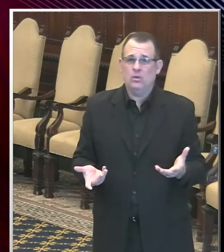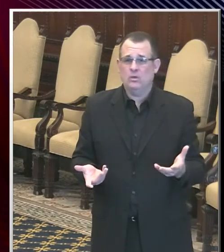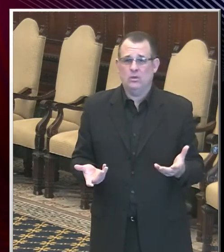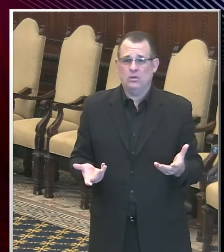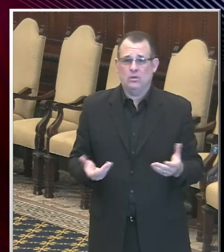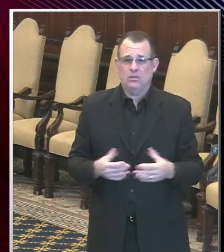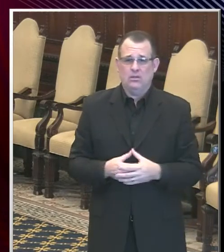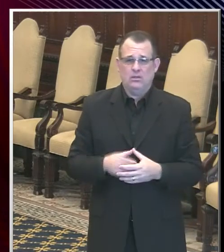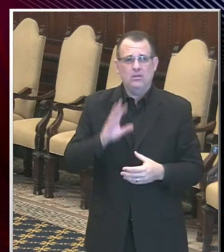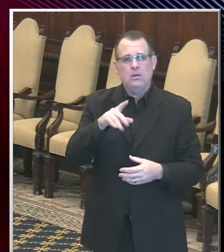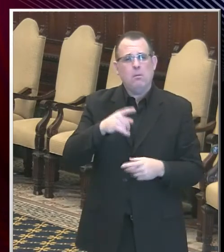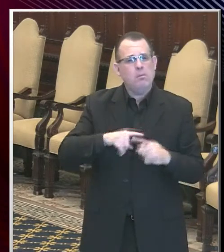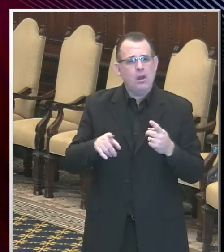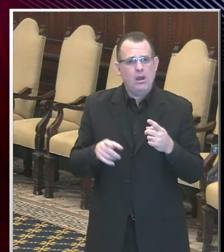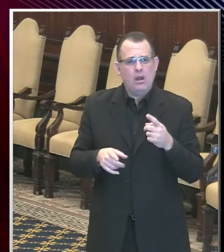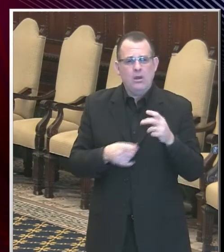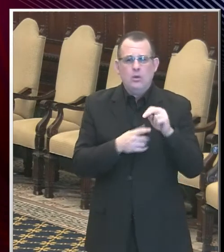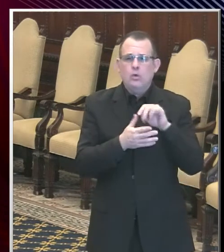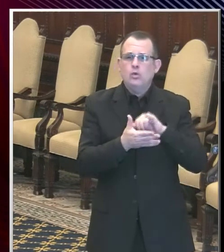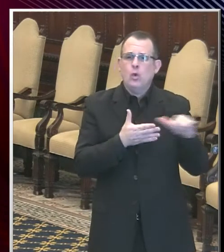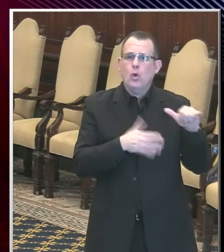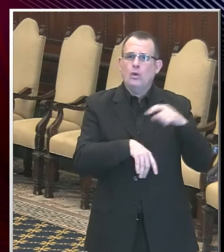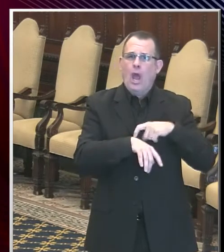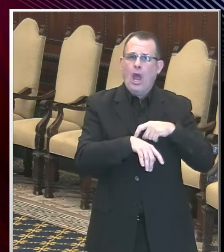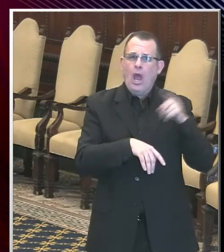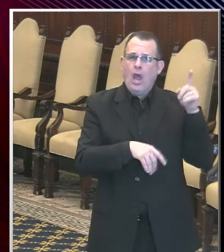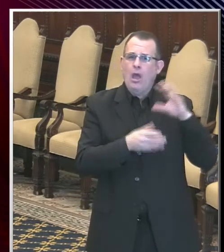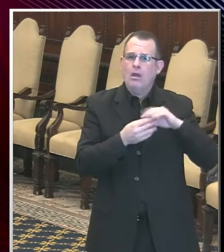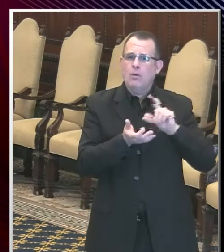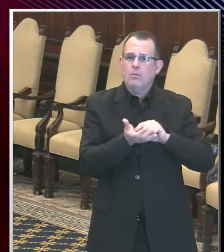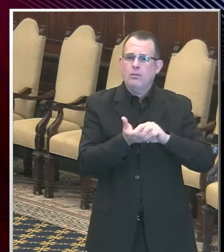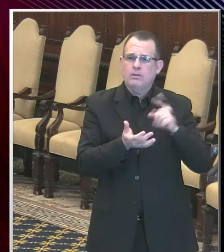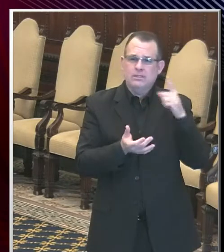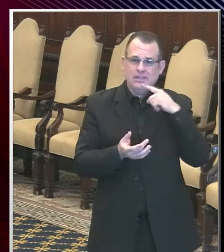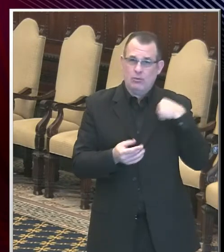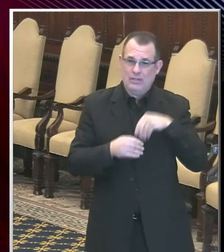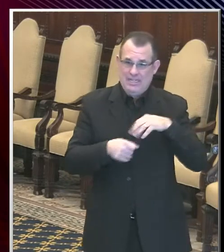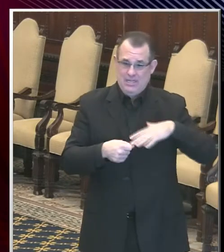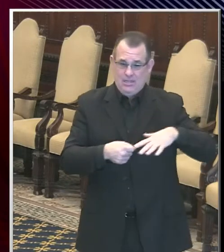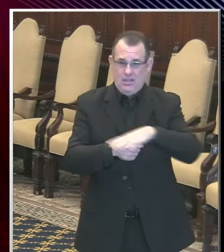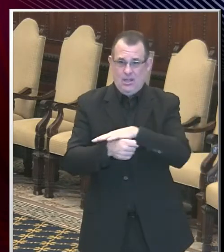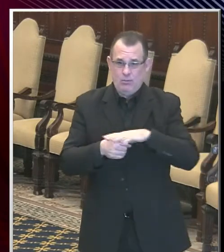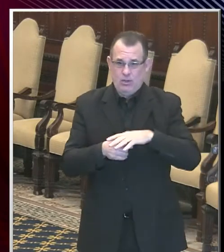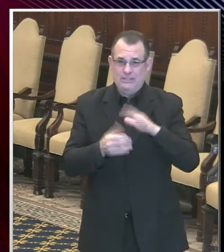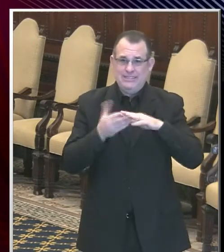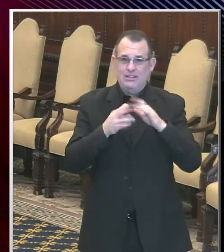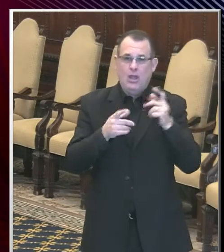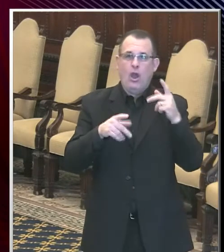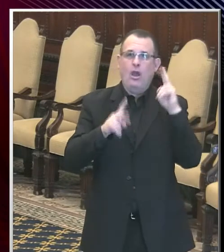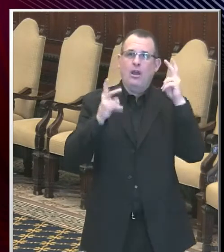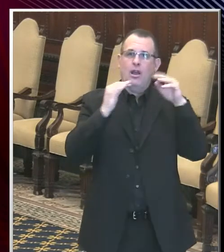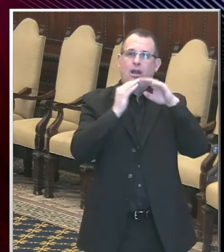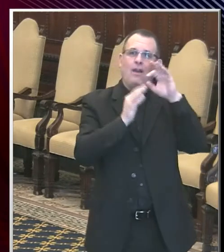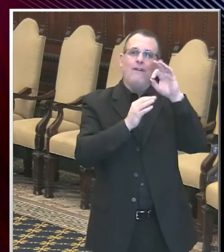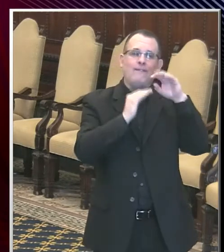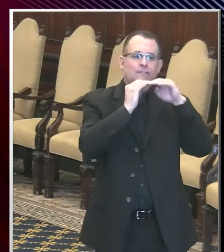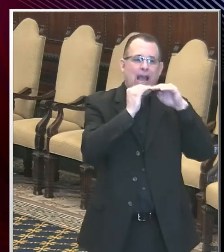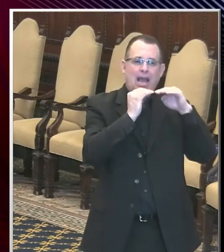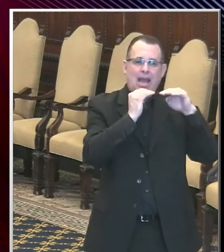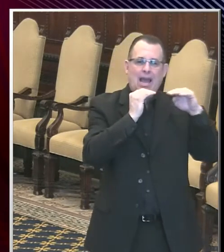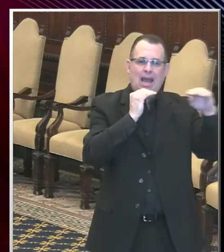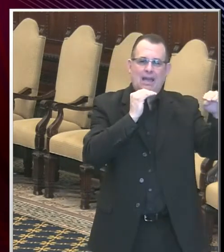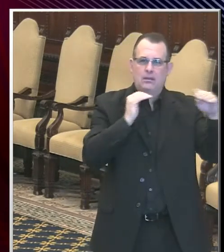according to today's New York Times, we actually are in the city, the realm of the cities that are flattening and going way down comparatively to,